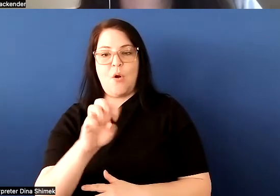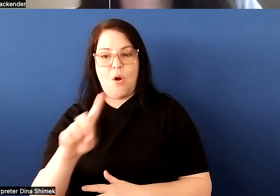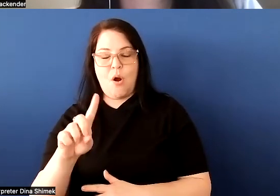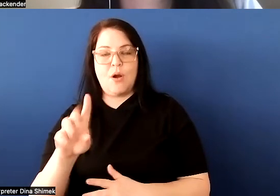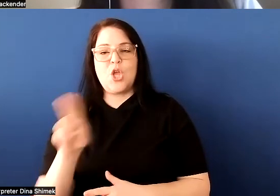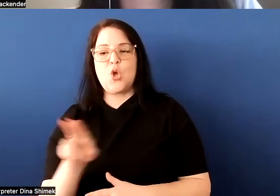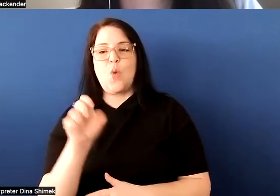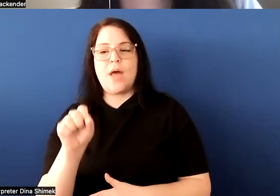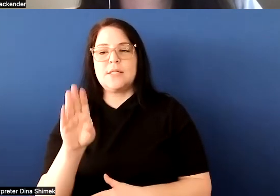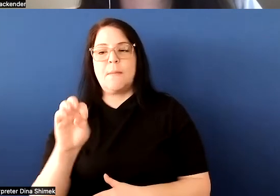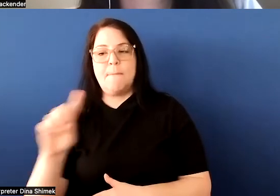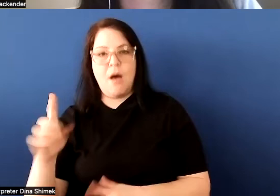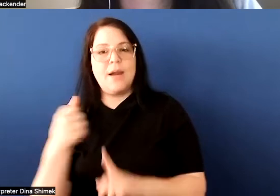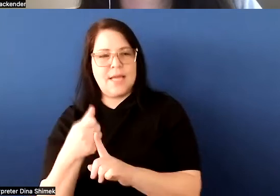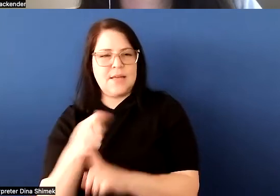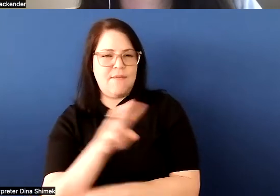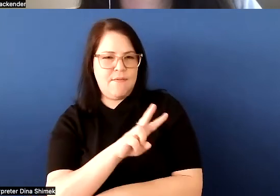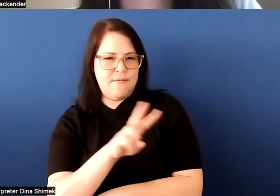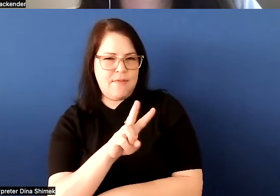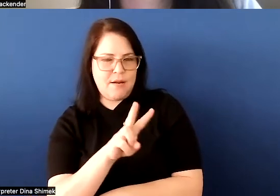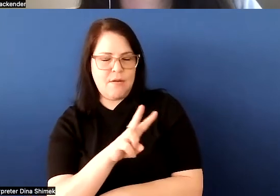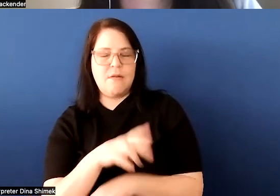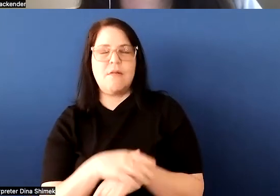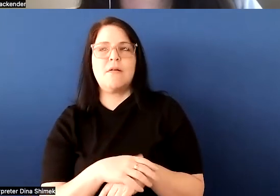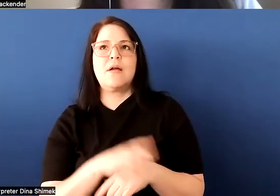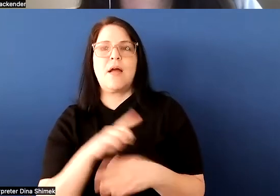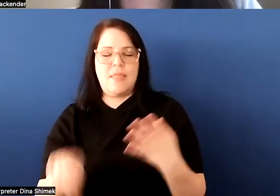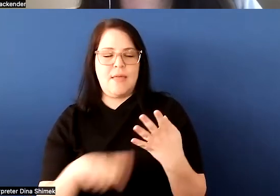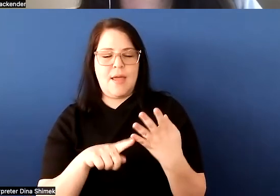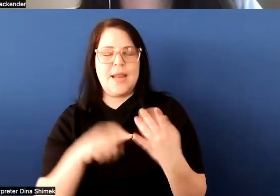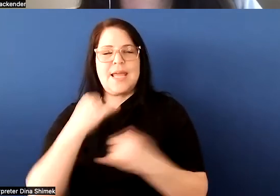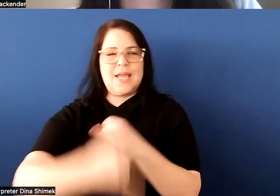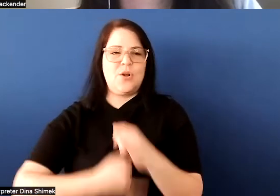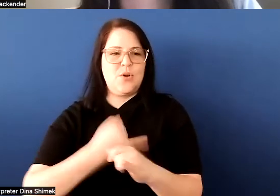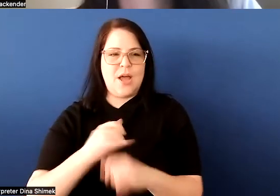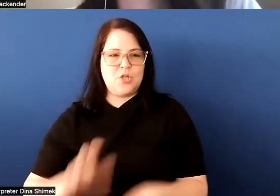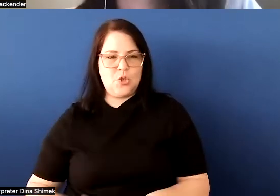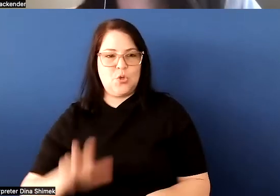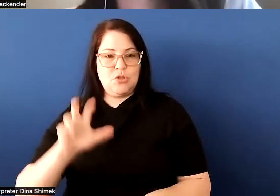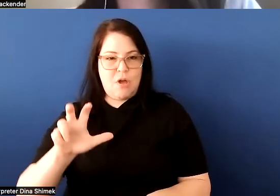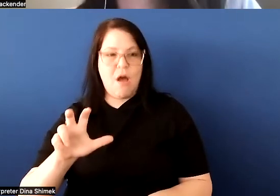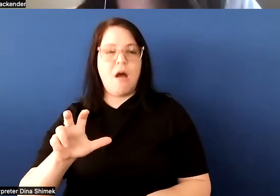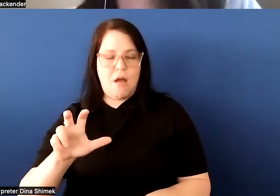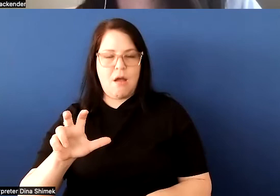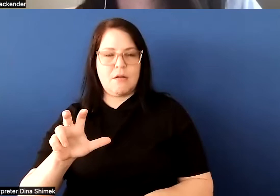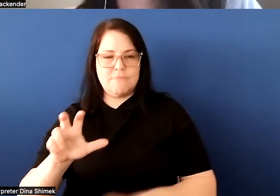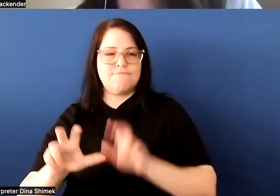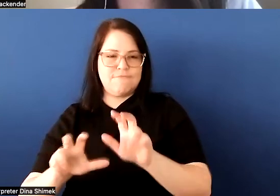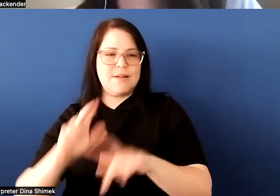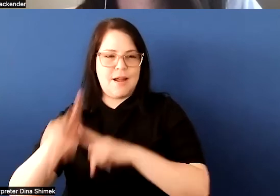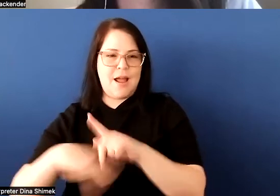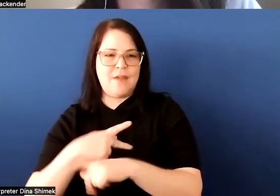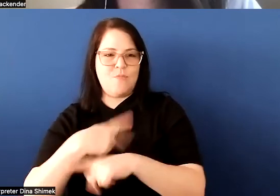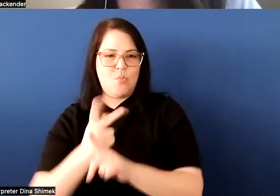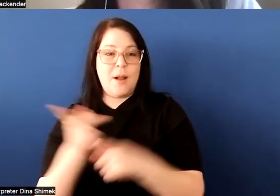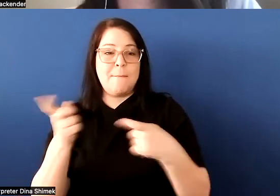U.S. bond that's a Vanguard option mutual fund as well. And then we have an international stock mutual fund type of product that's managed